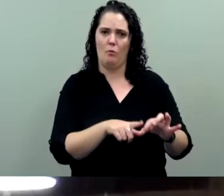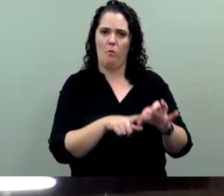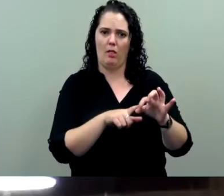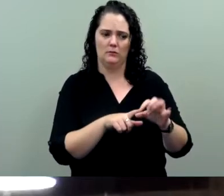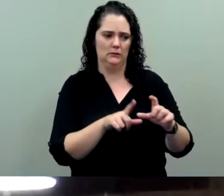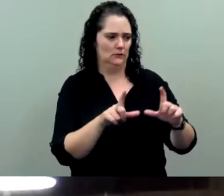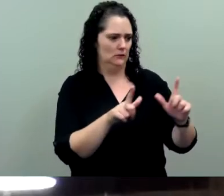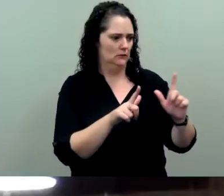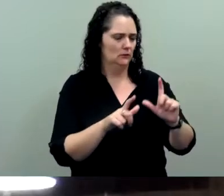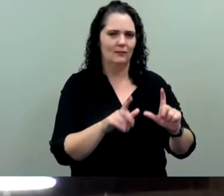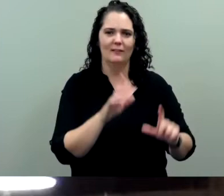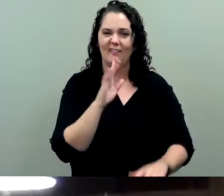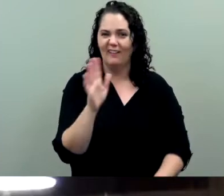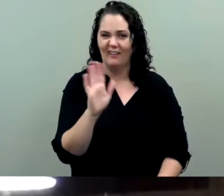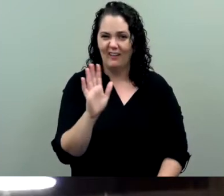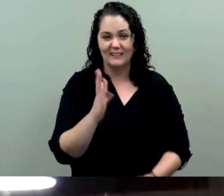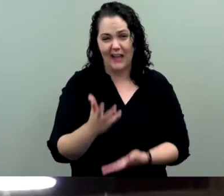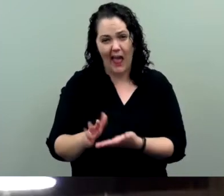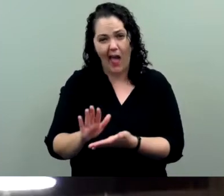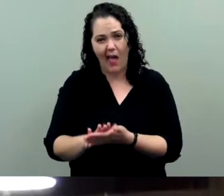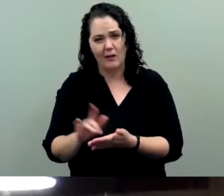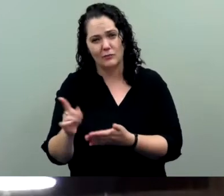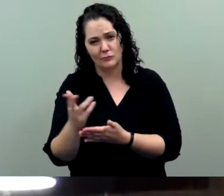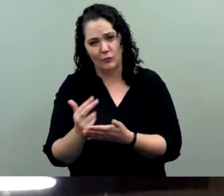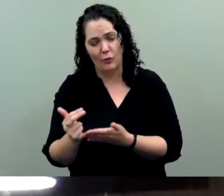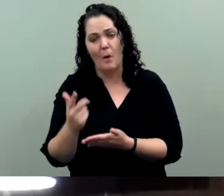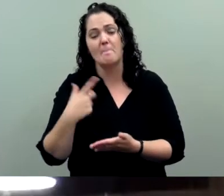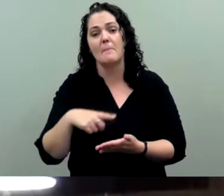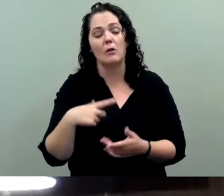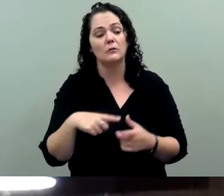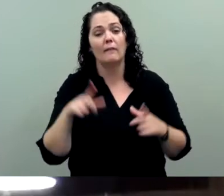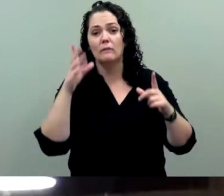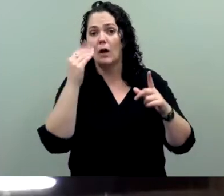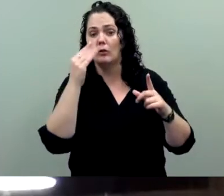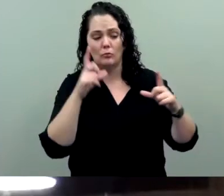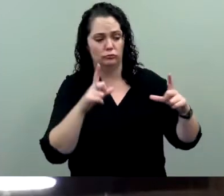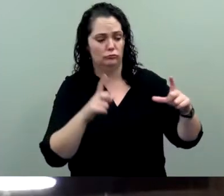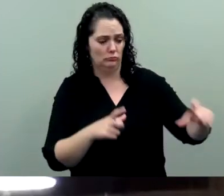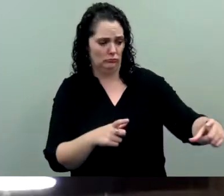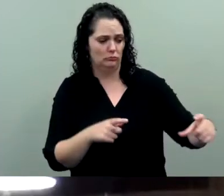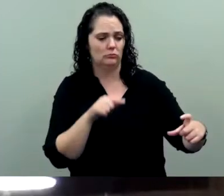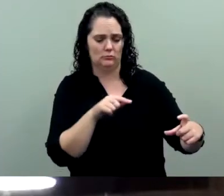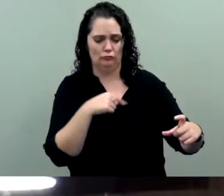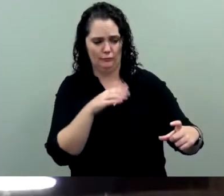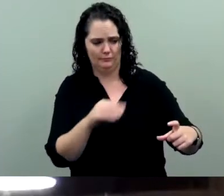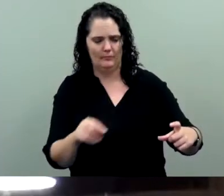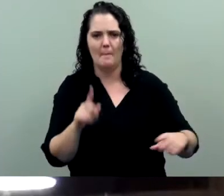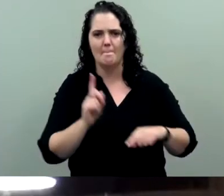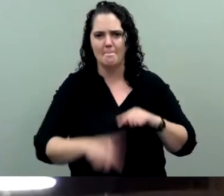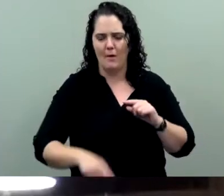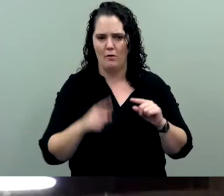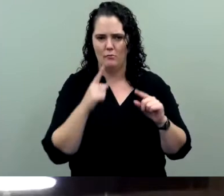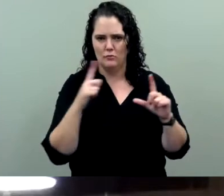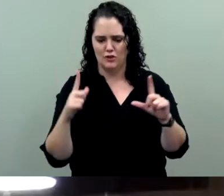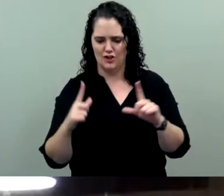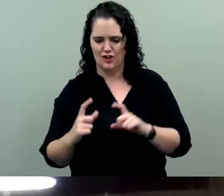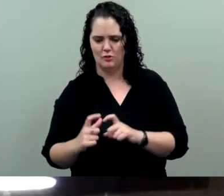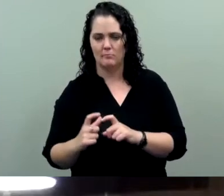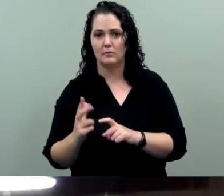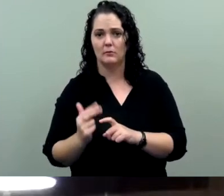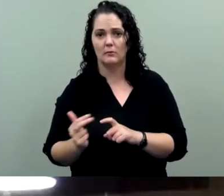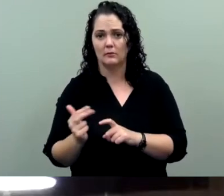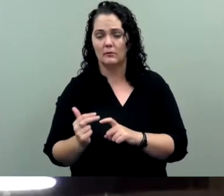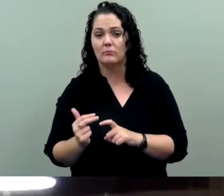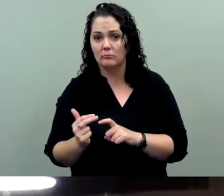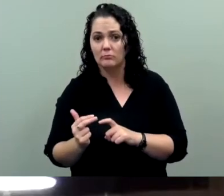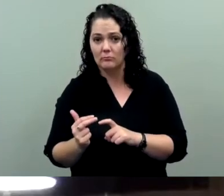draw. When they draw from photographs, they have a tendency to work smaller. They have a tendency to work much more slowly. When you're working from